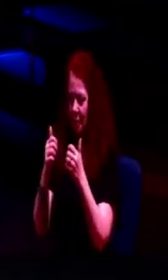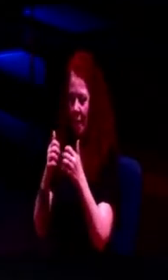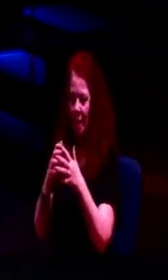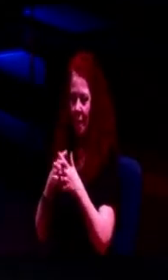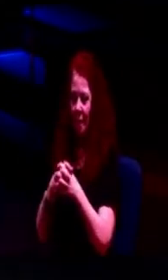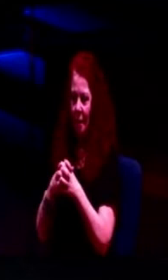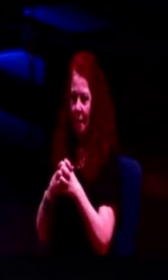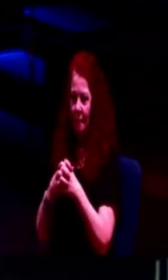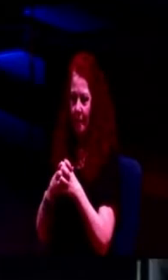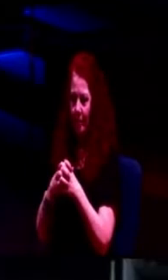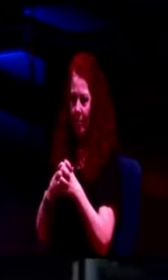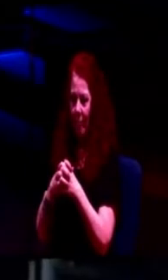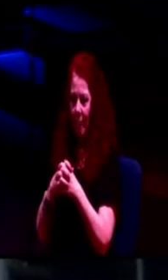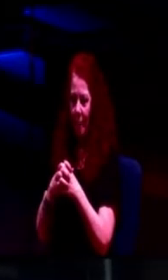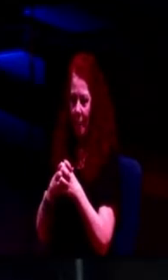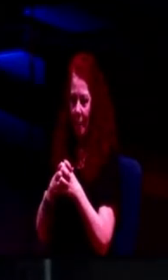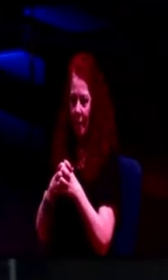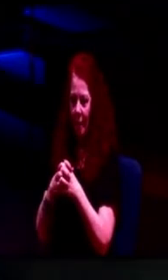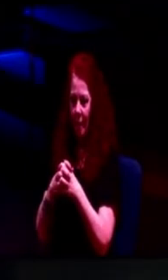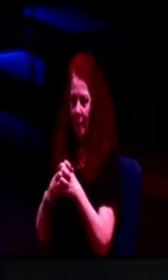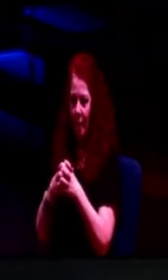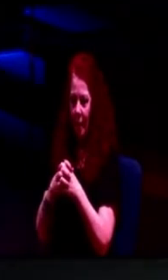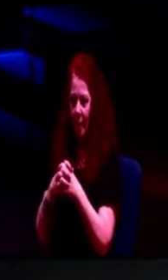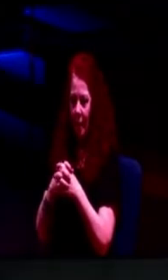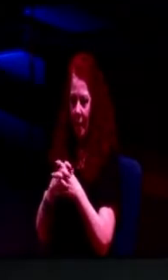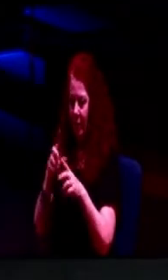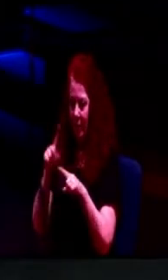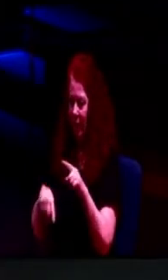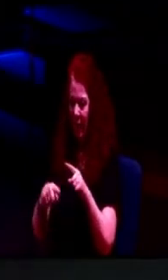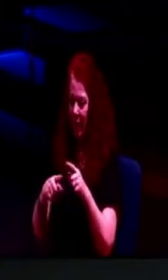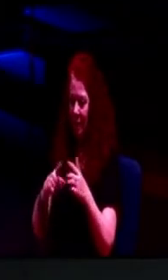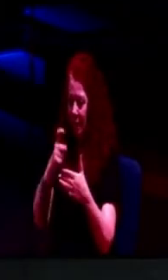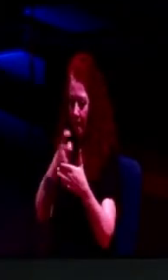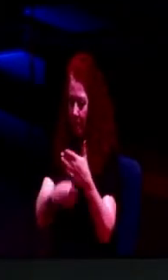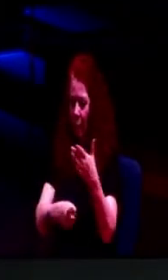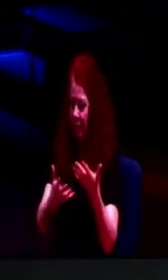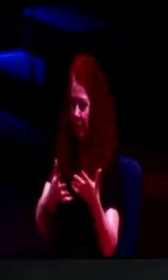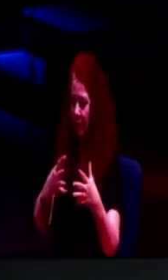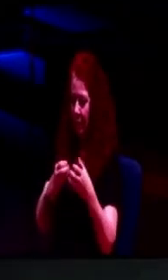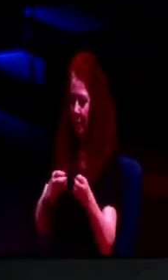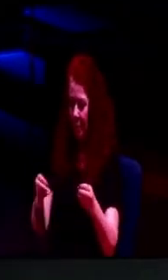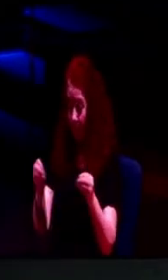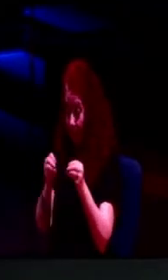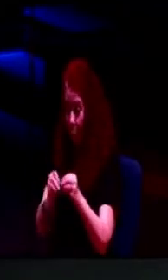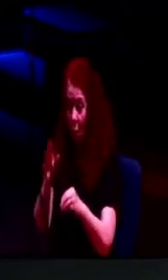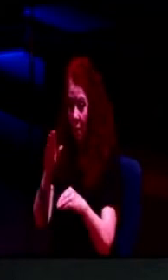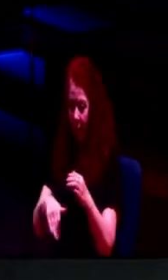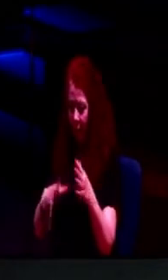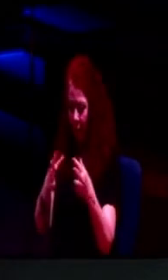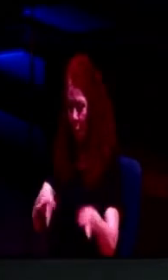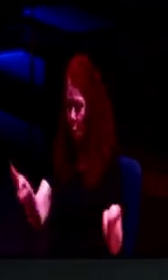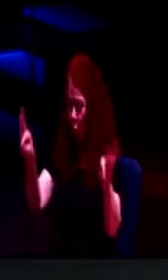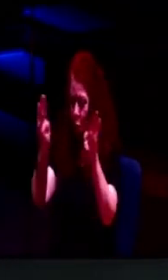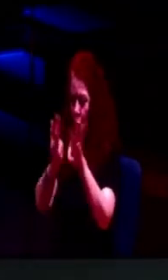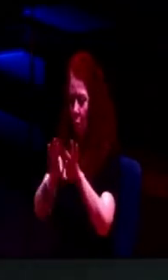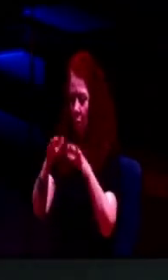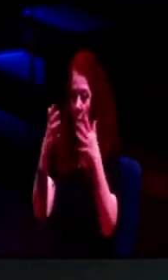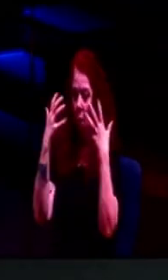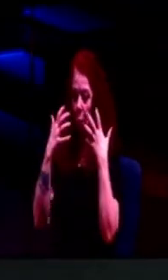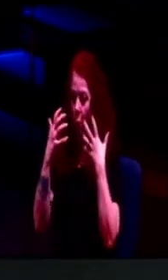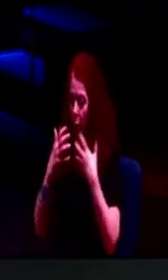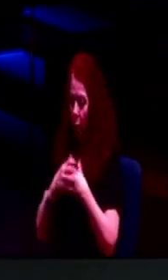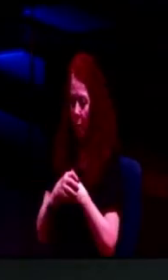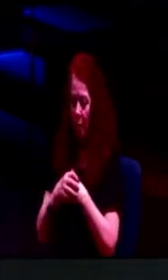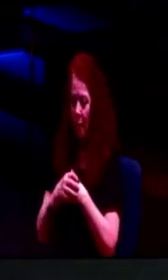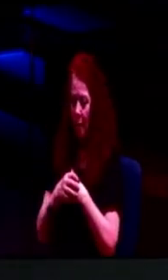You can't put a value on it. All you have to do is recognize the value that's there for you and your